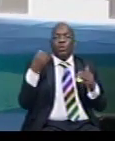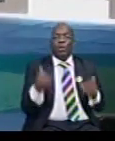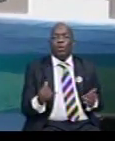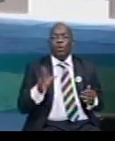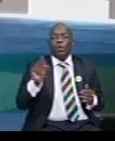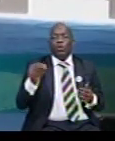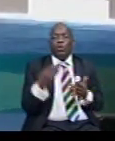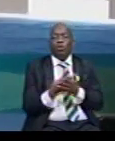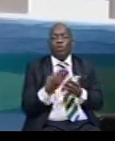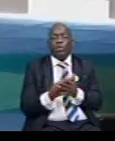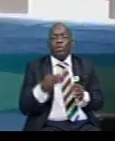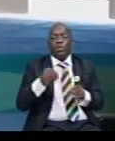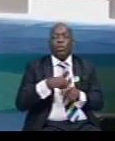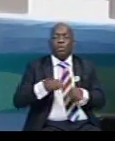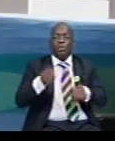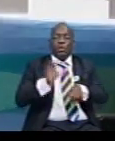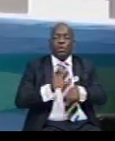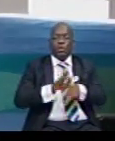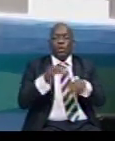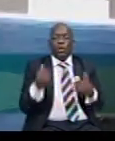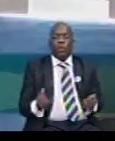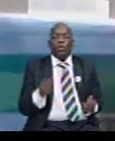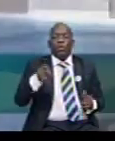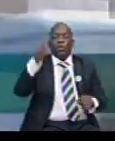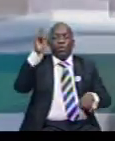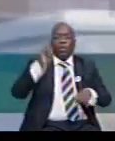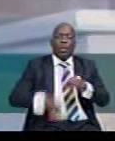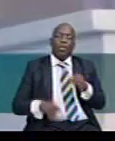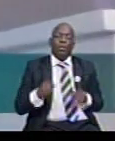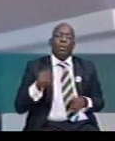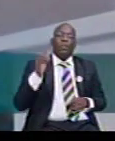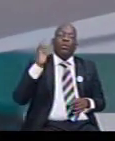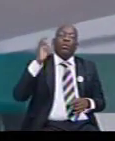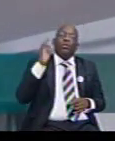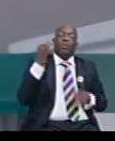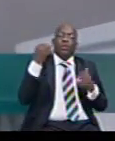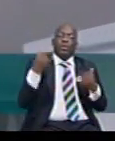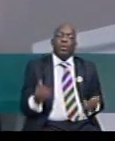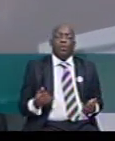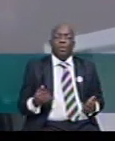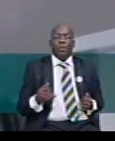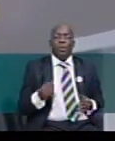cannot evangelize now. What many people having problems in the